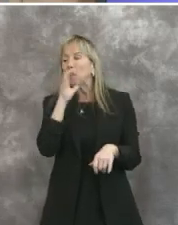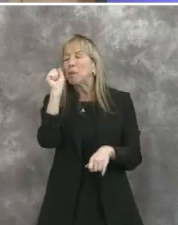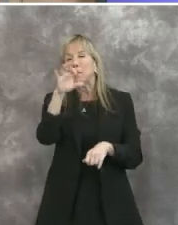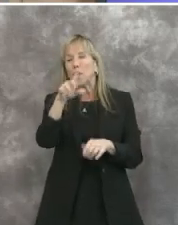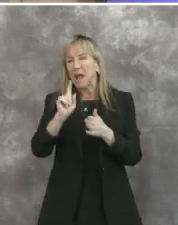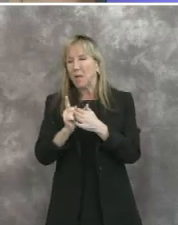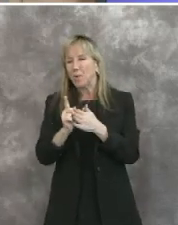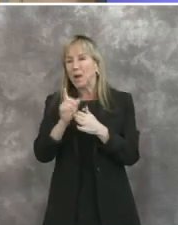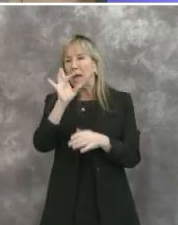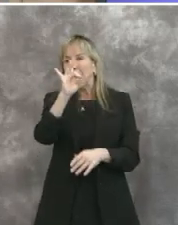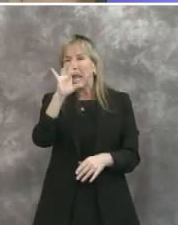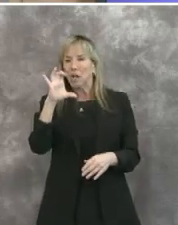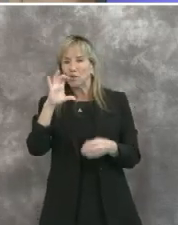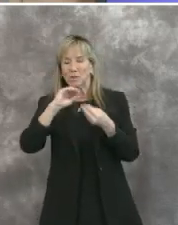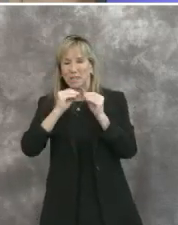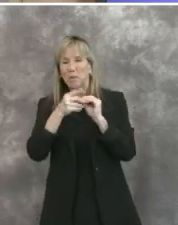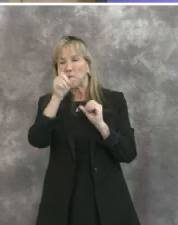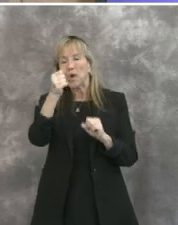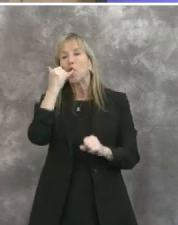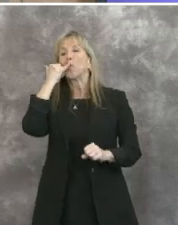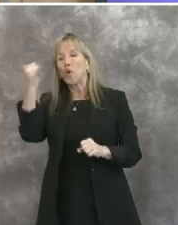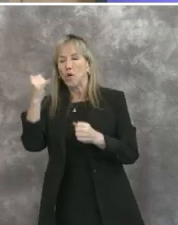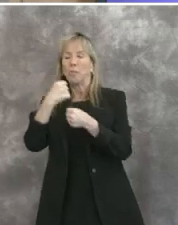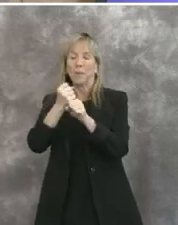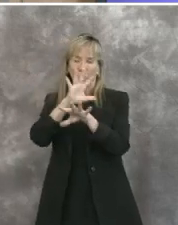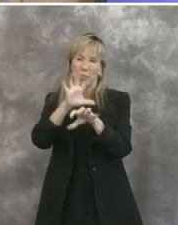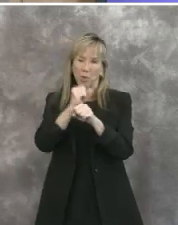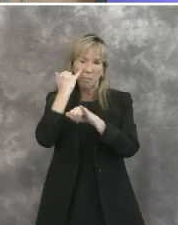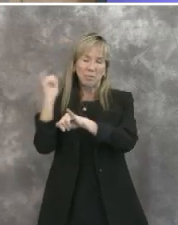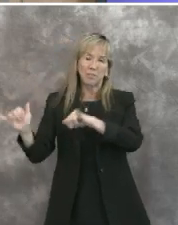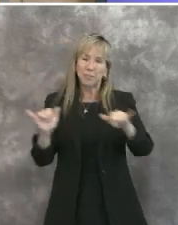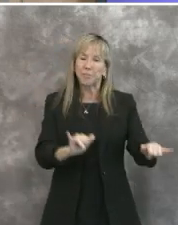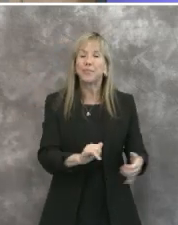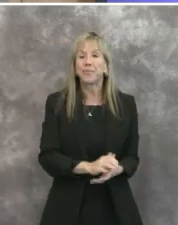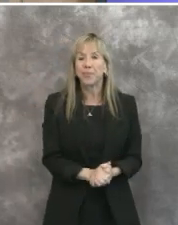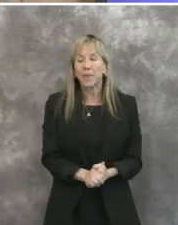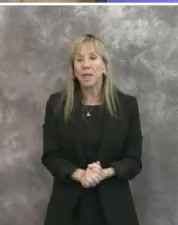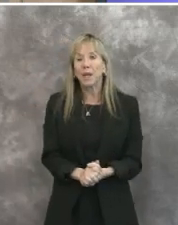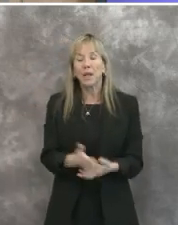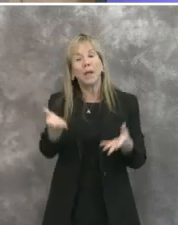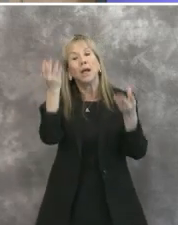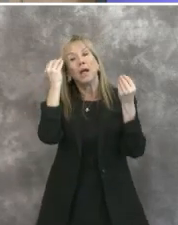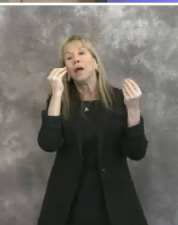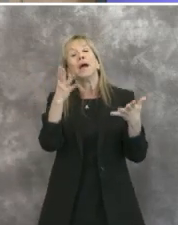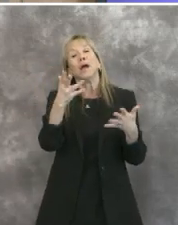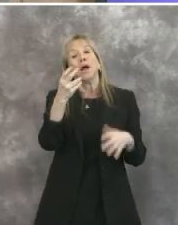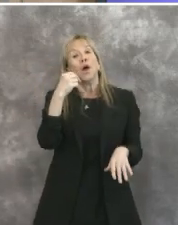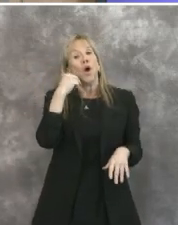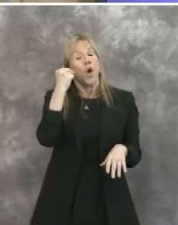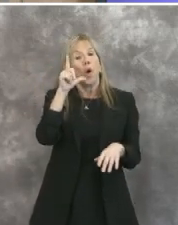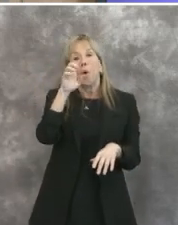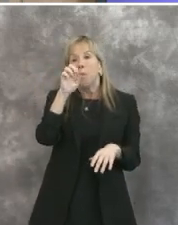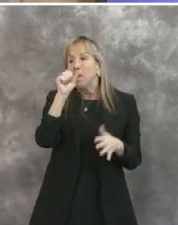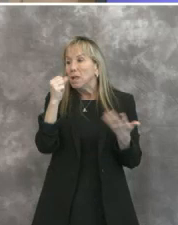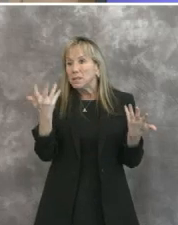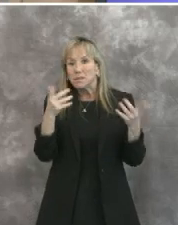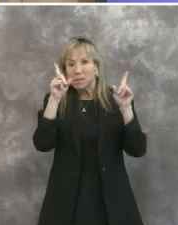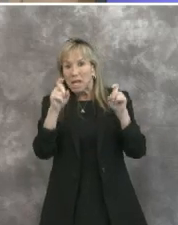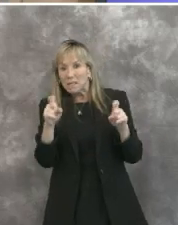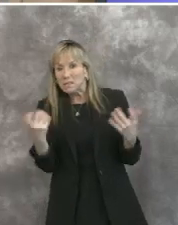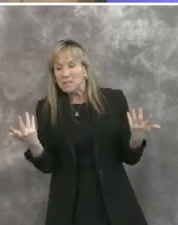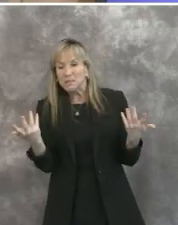make an appointment as well. Before we get to that, no significant update on the homeless testing. There was no testing done over the